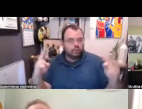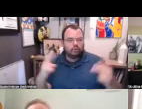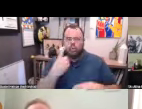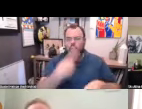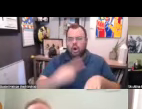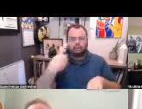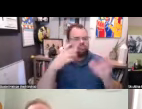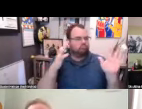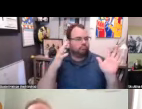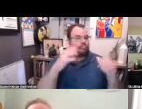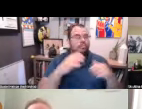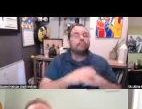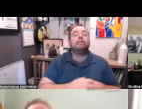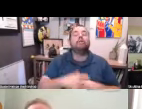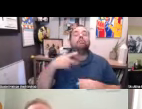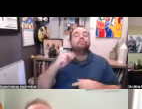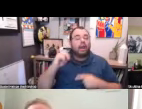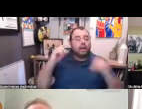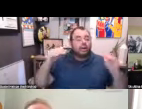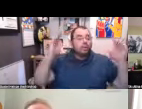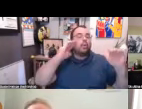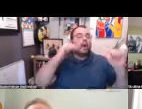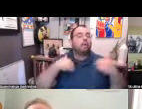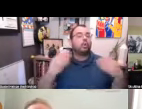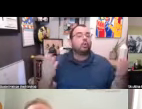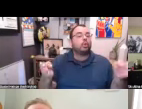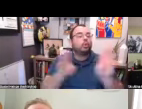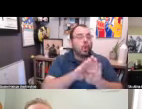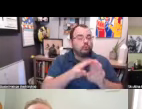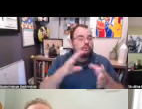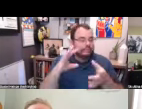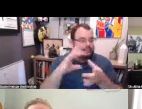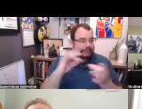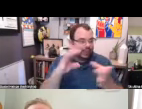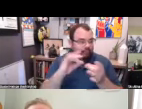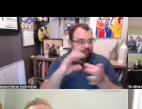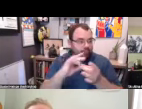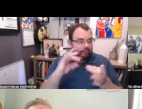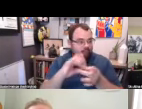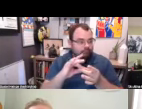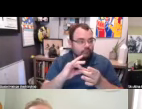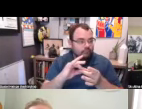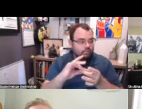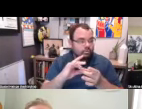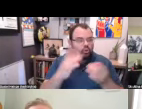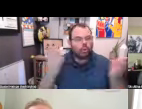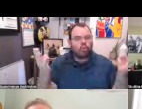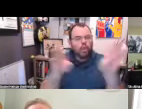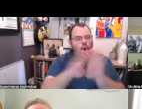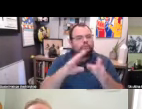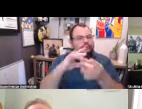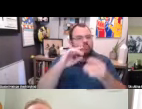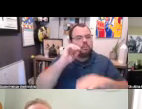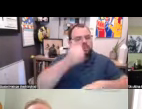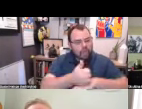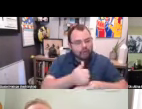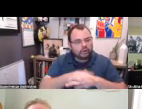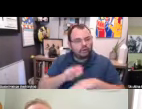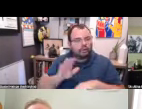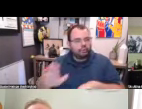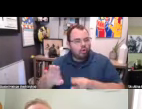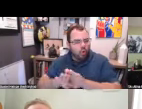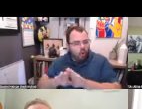with neutral. Everyone gets a chance to start with their own comment. So one has one comment, and then the other group has another comment, and